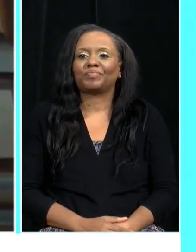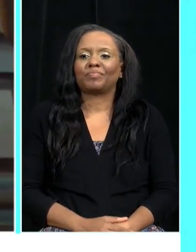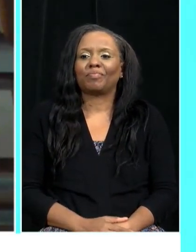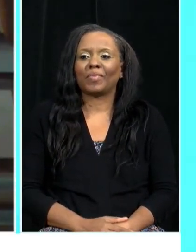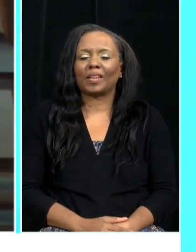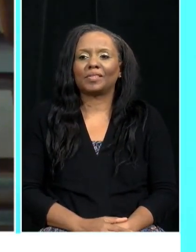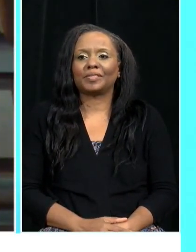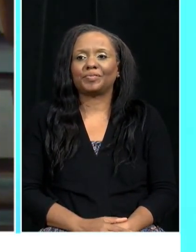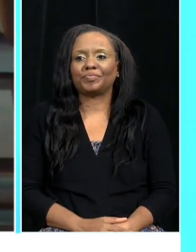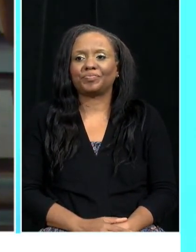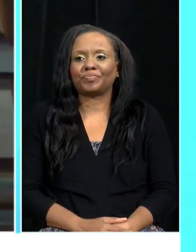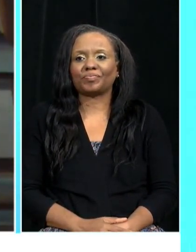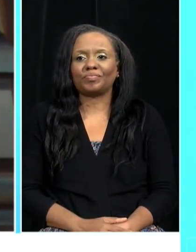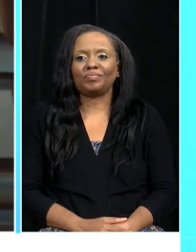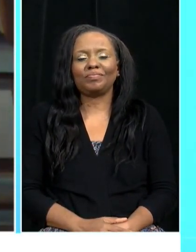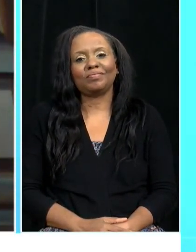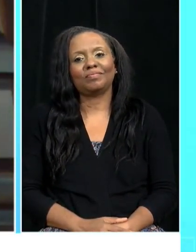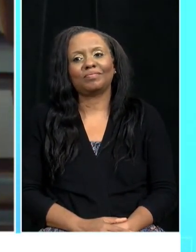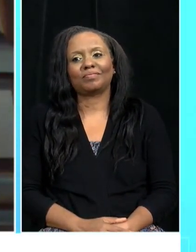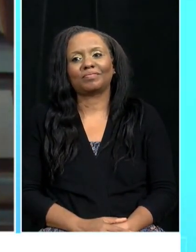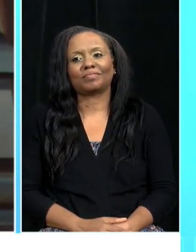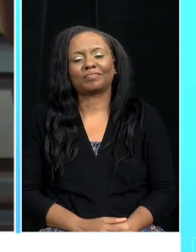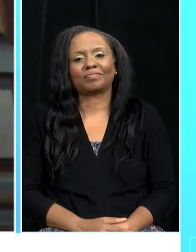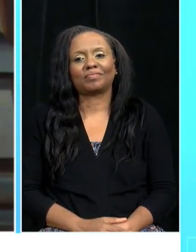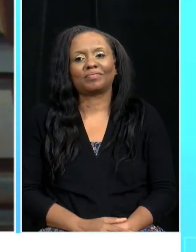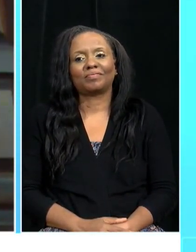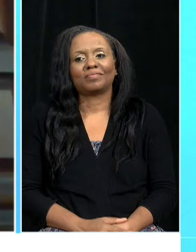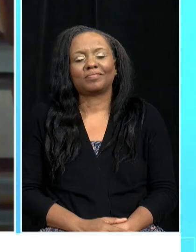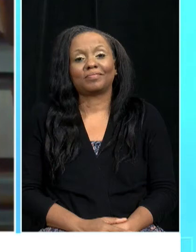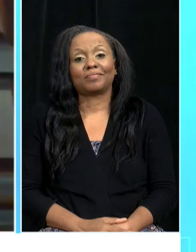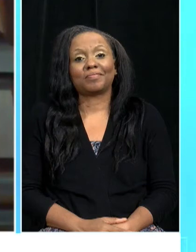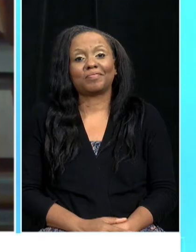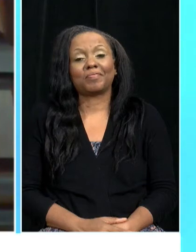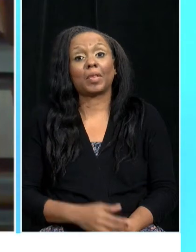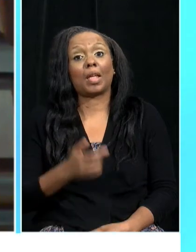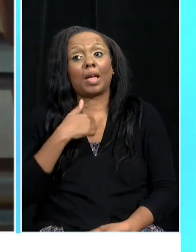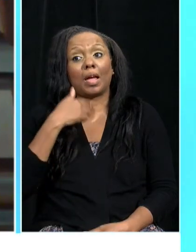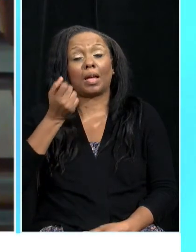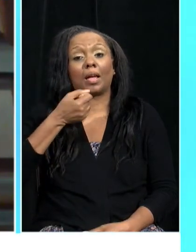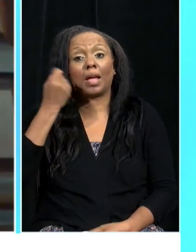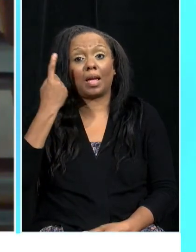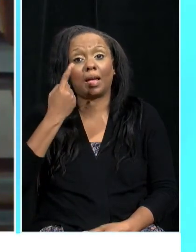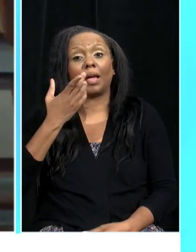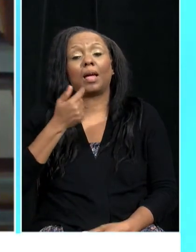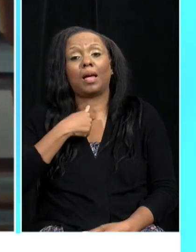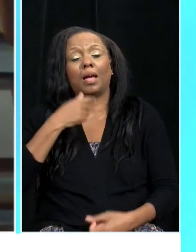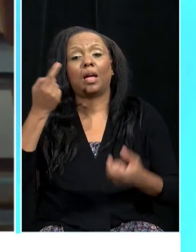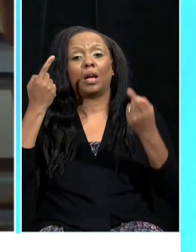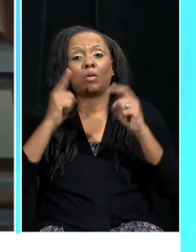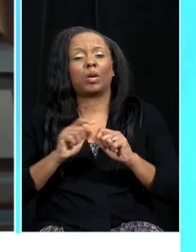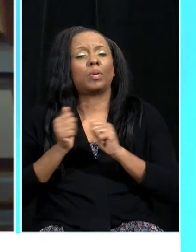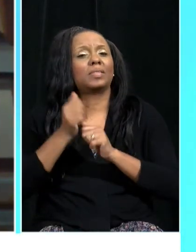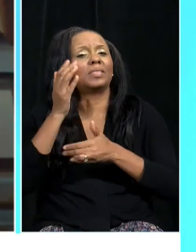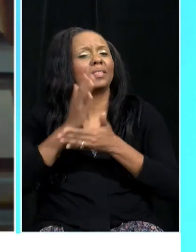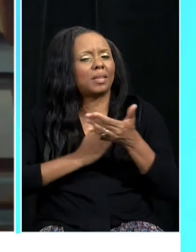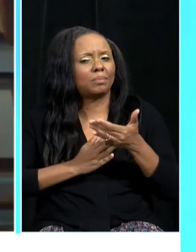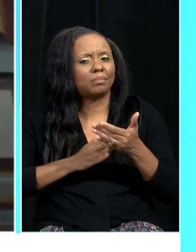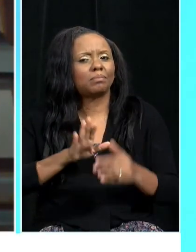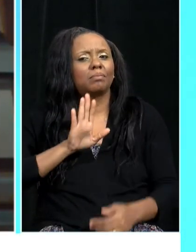of the I understand and I concur with some of these things that you're saying, but I